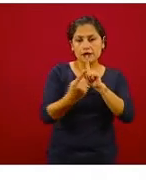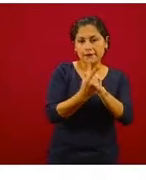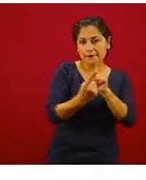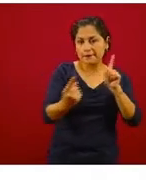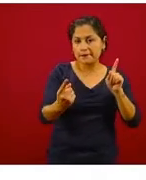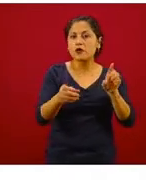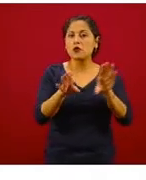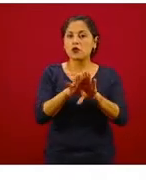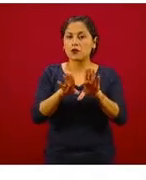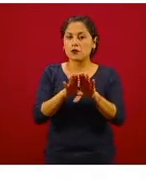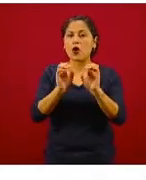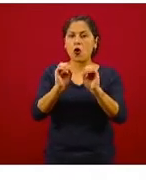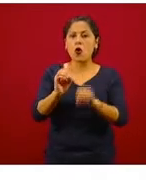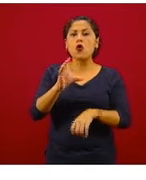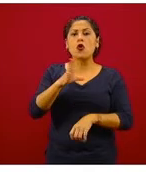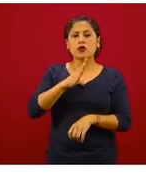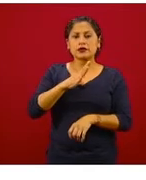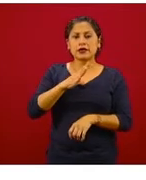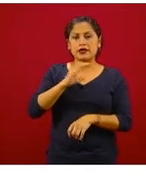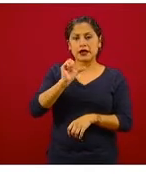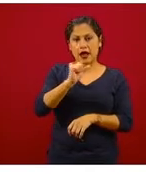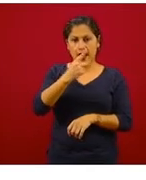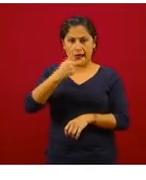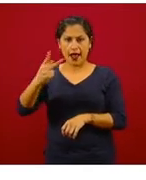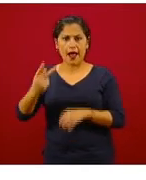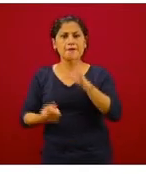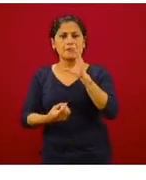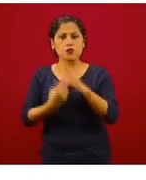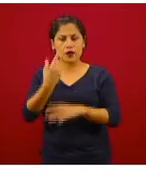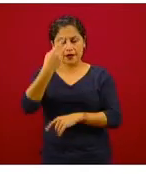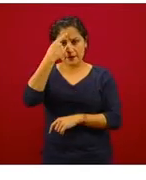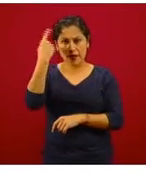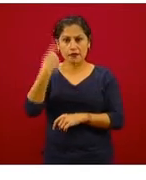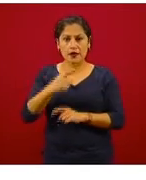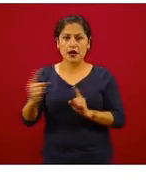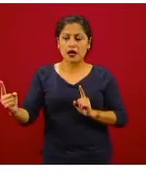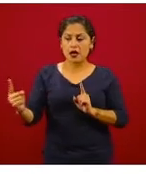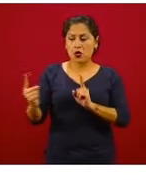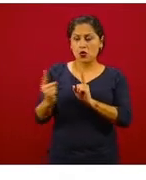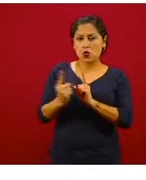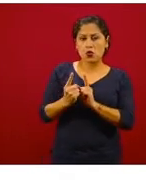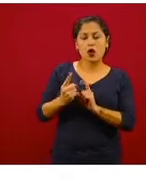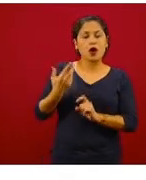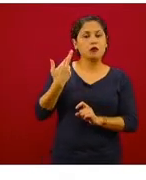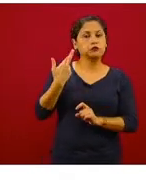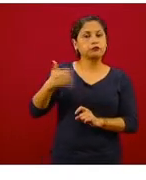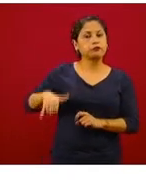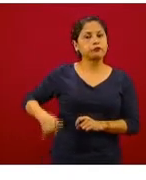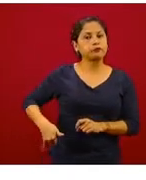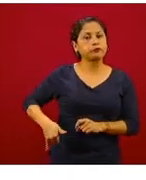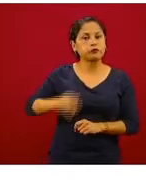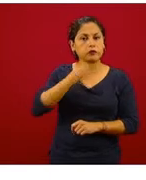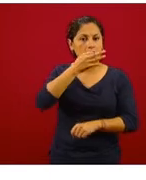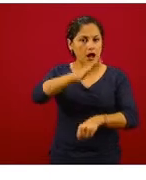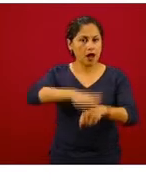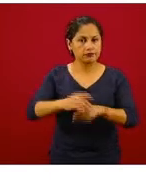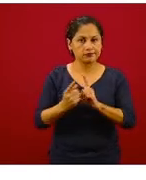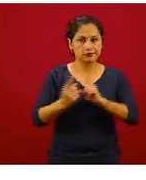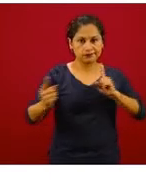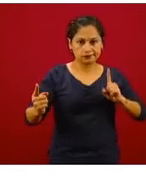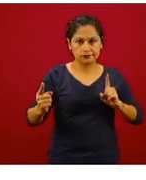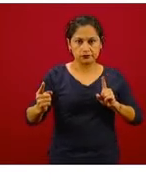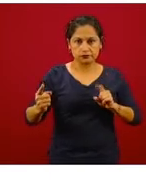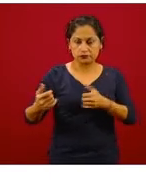them see what is how close employees are. There's even an app available for some